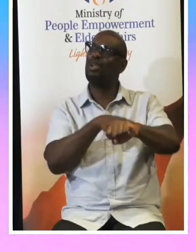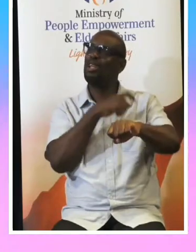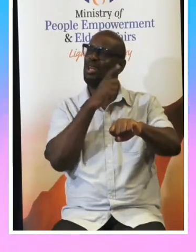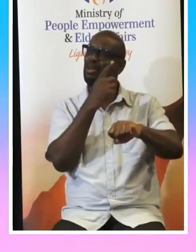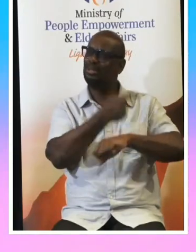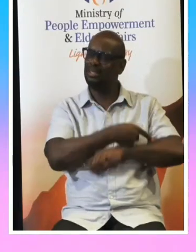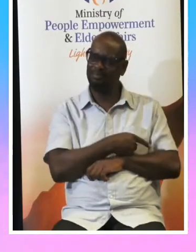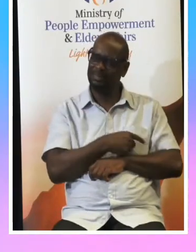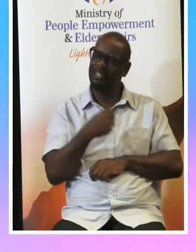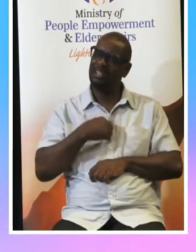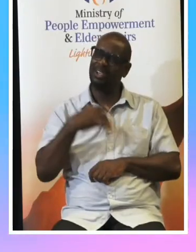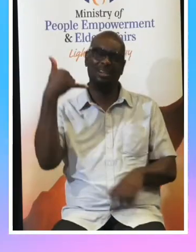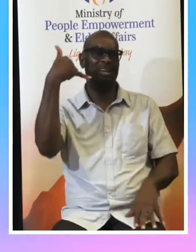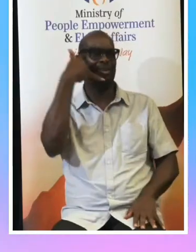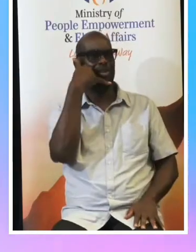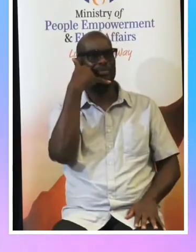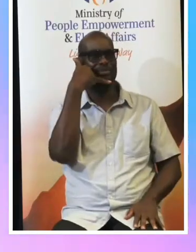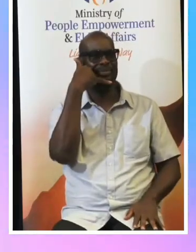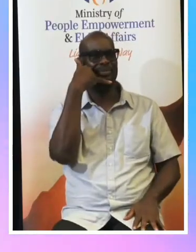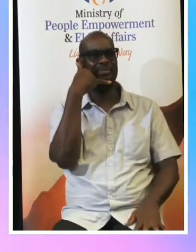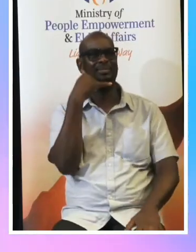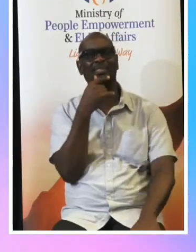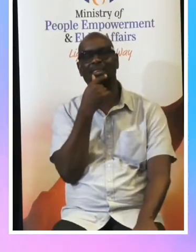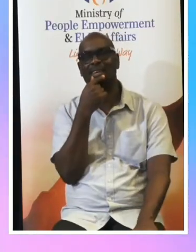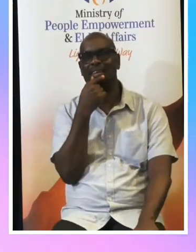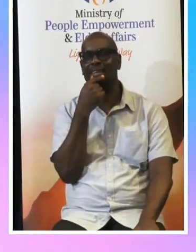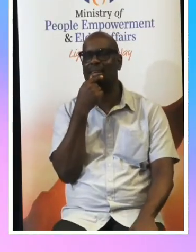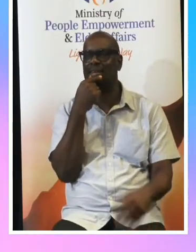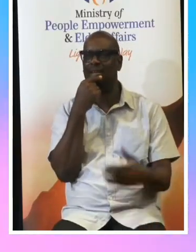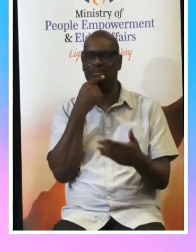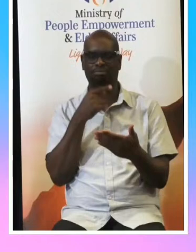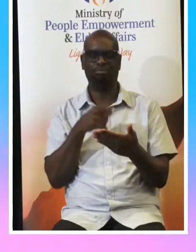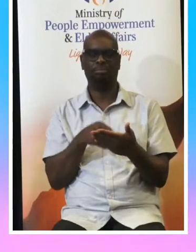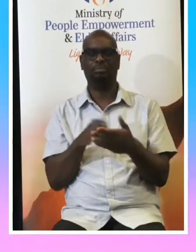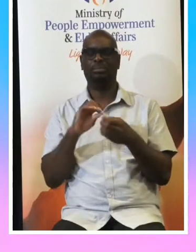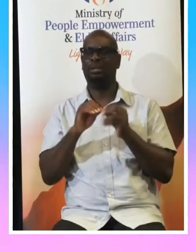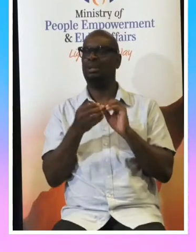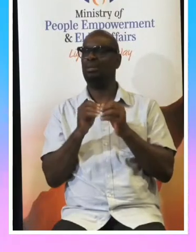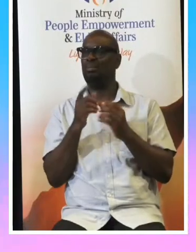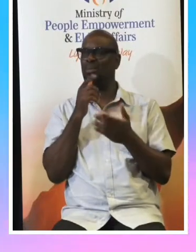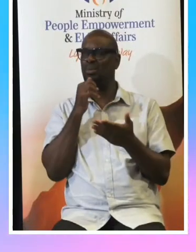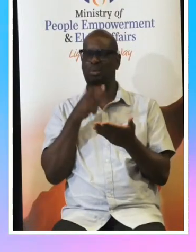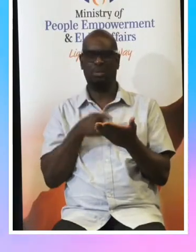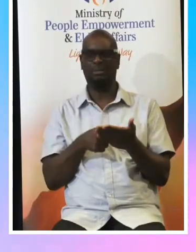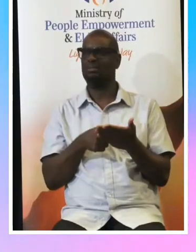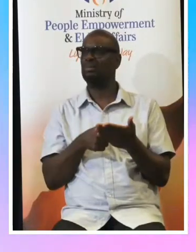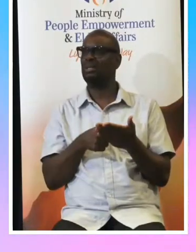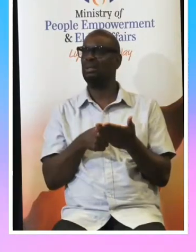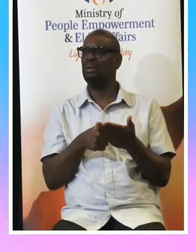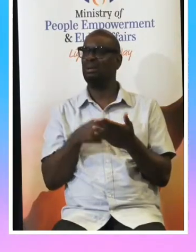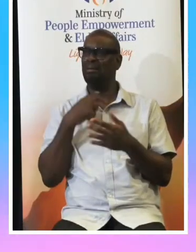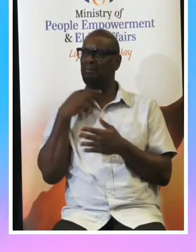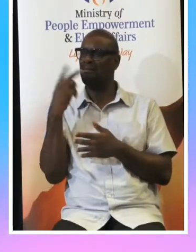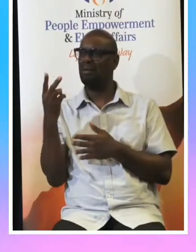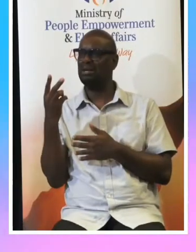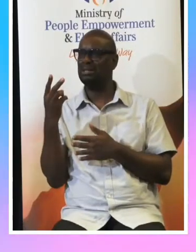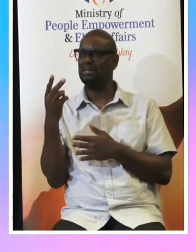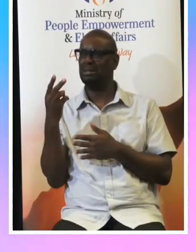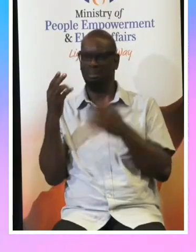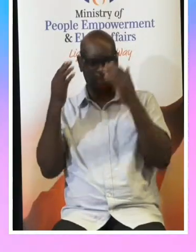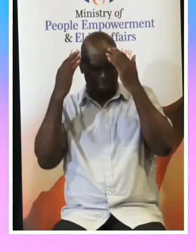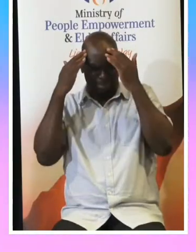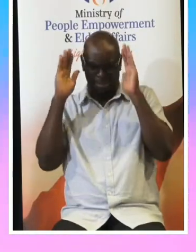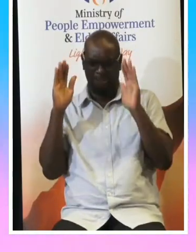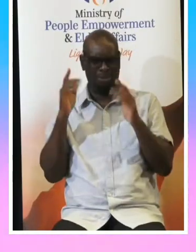call, and I neither recognized the number nor the voice on the other end. And that